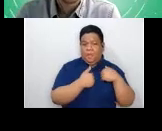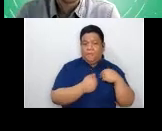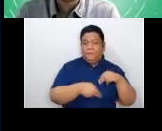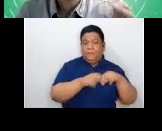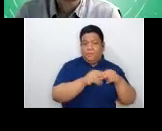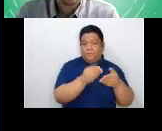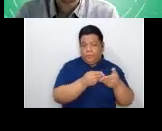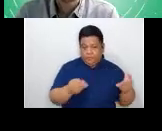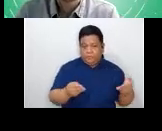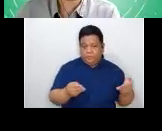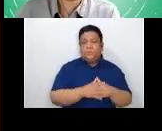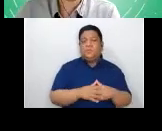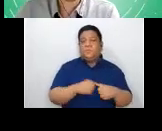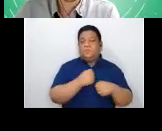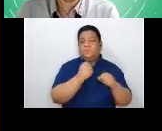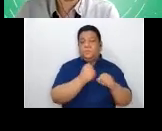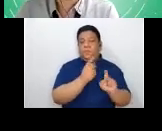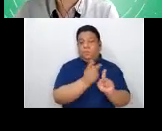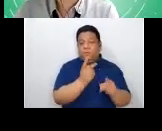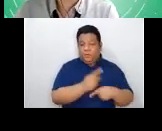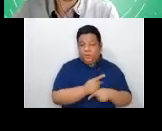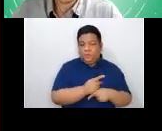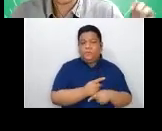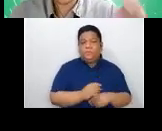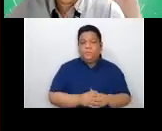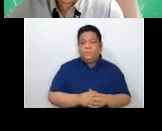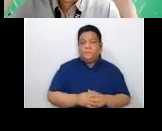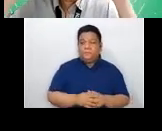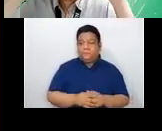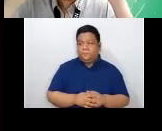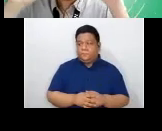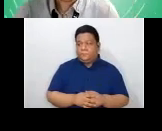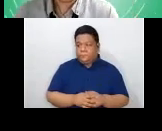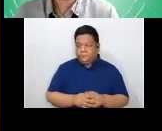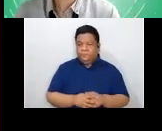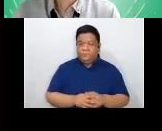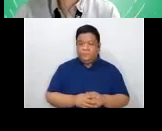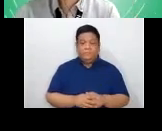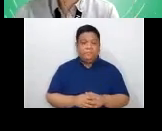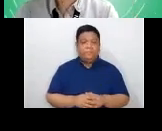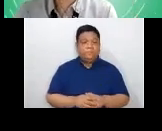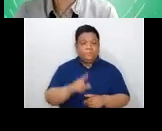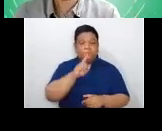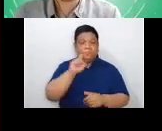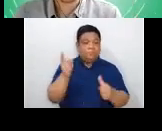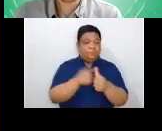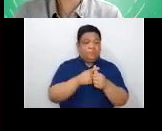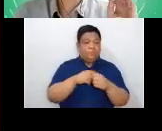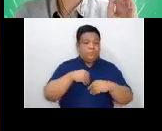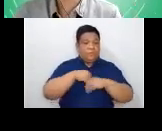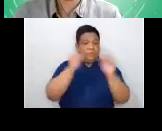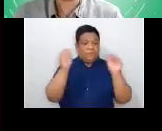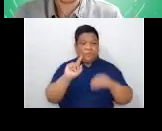it, making your product. Okay, so the first and most obvious one that many people are familiar with